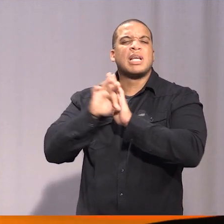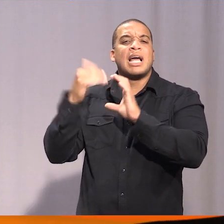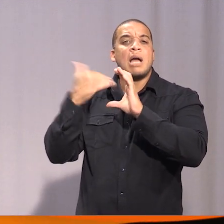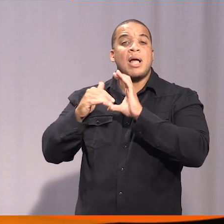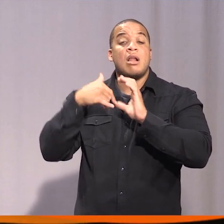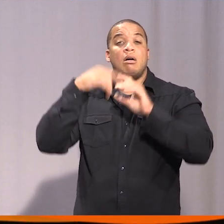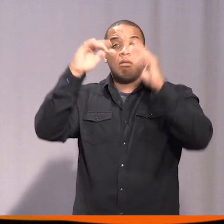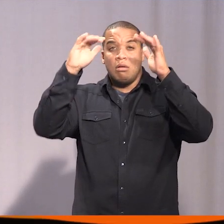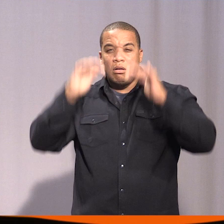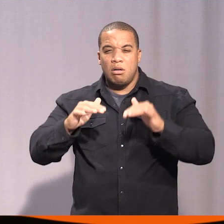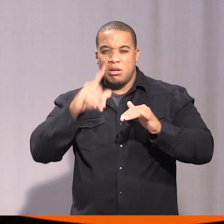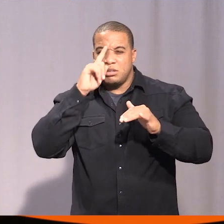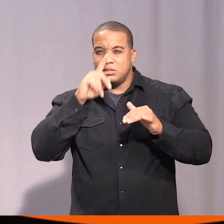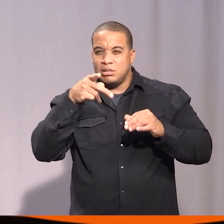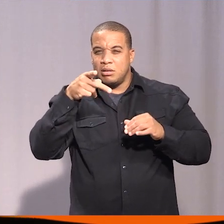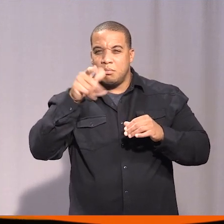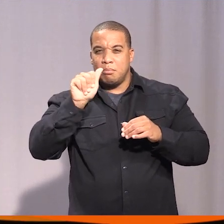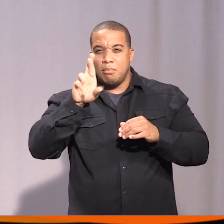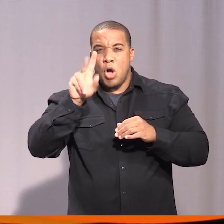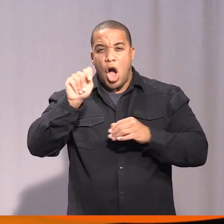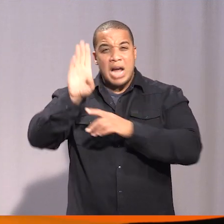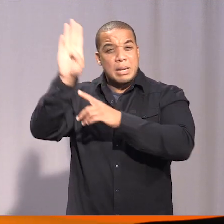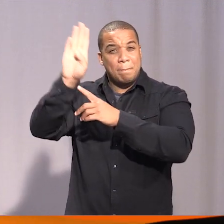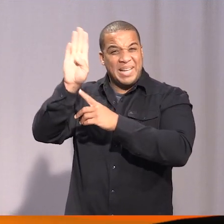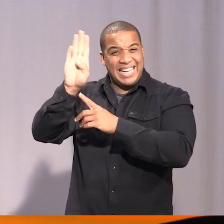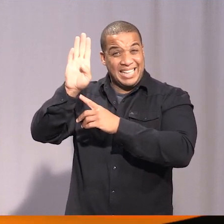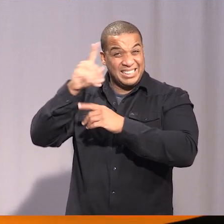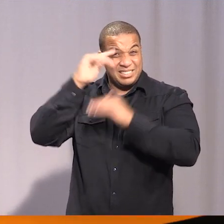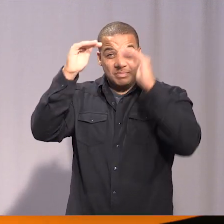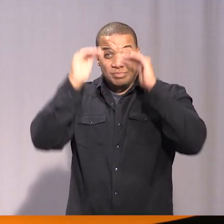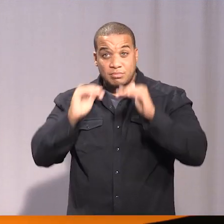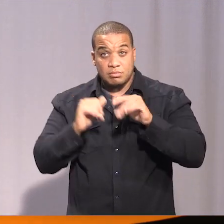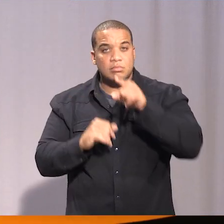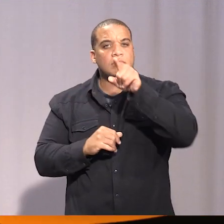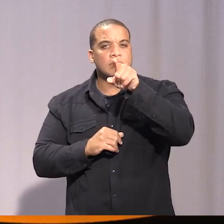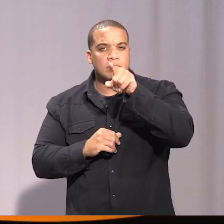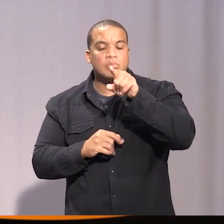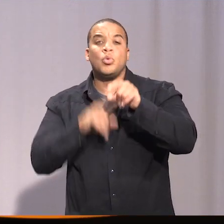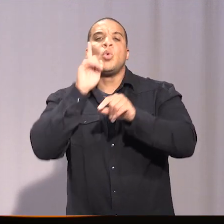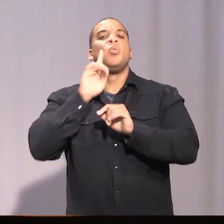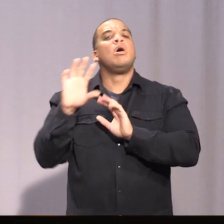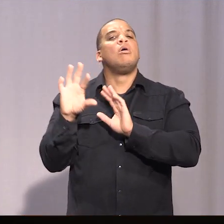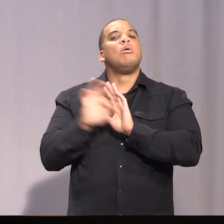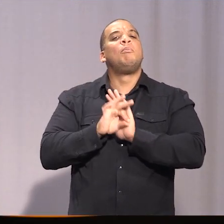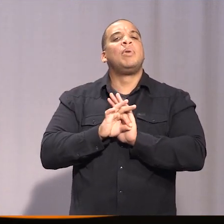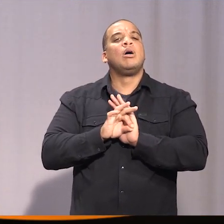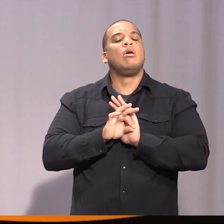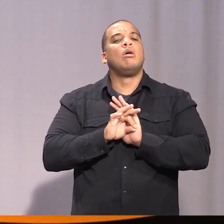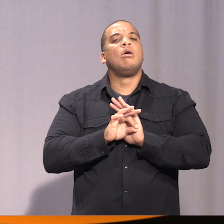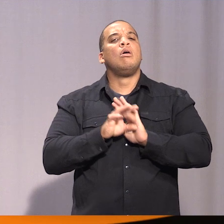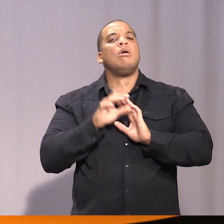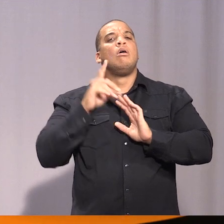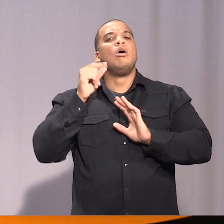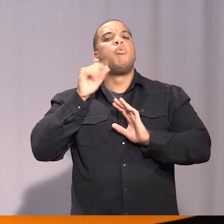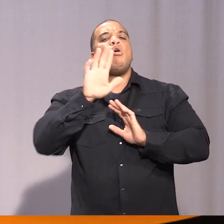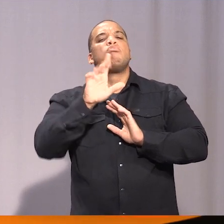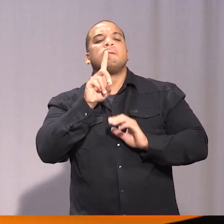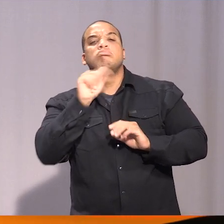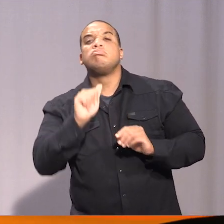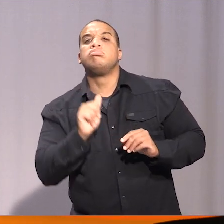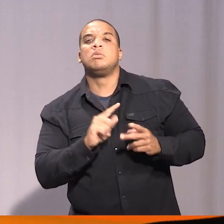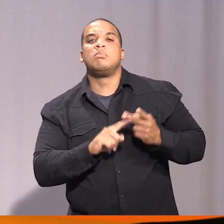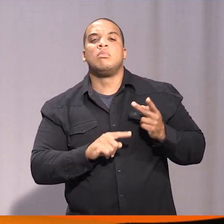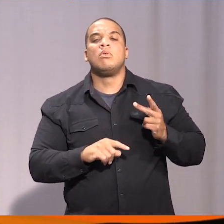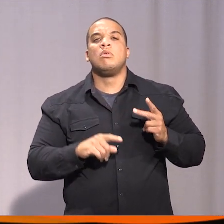Scrolling down to Part B. This is where you are going to select either what you have been diagnosed with or what you feel